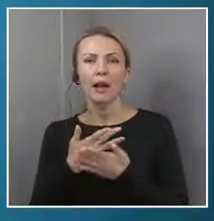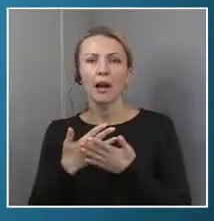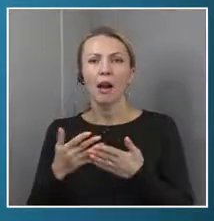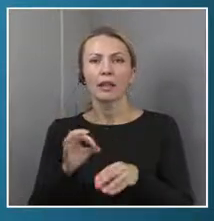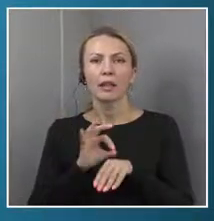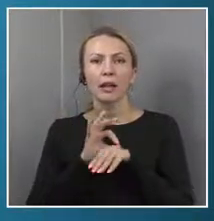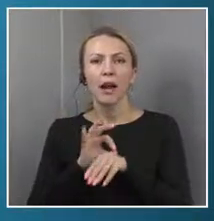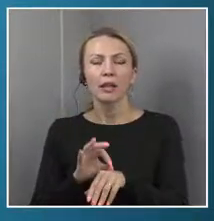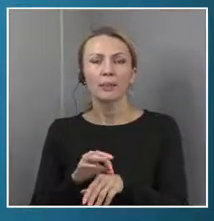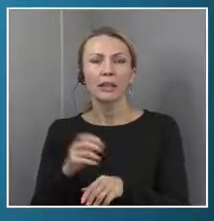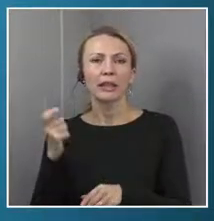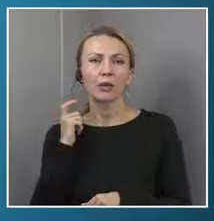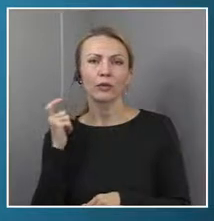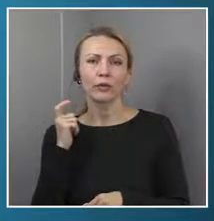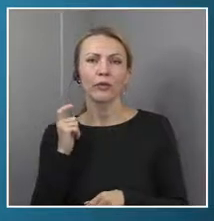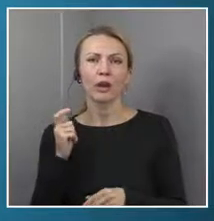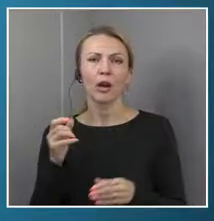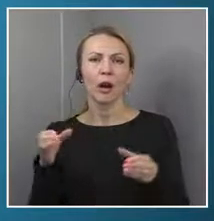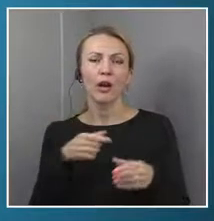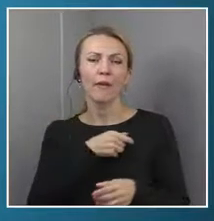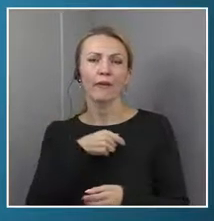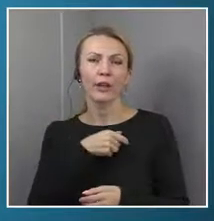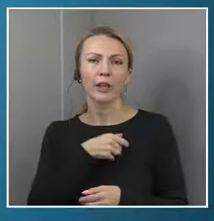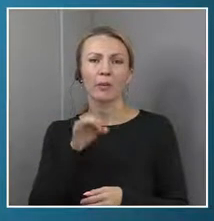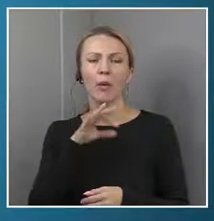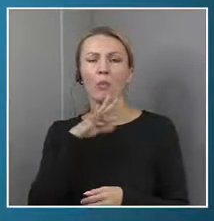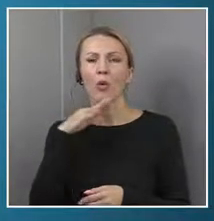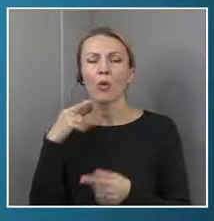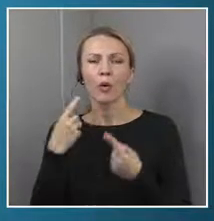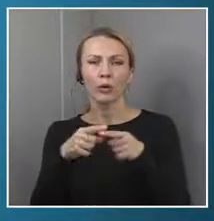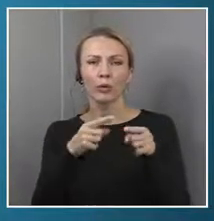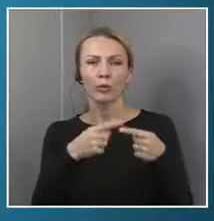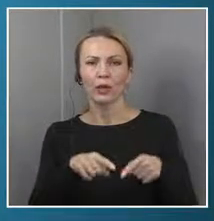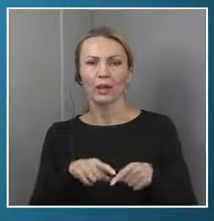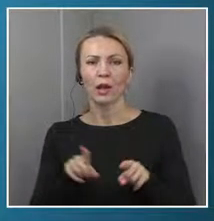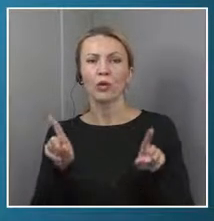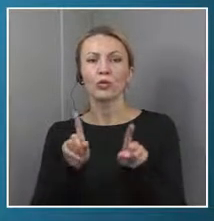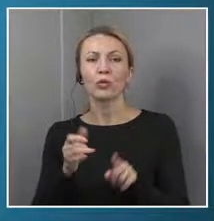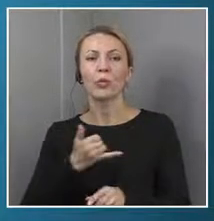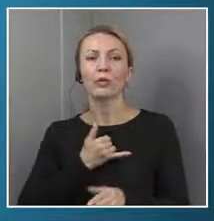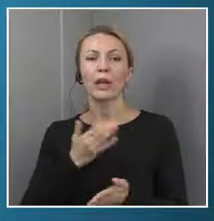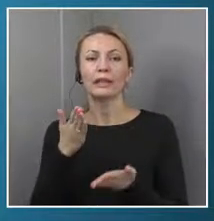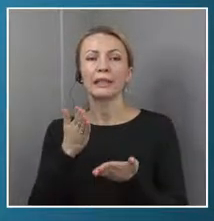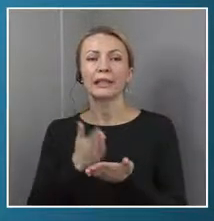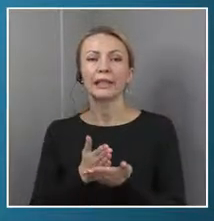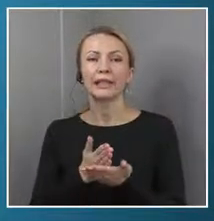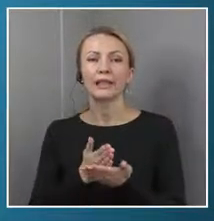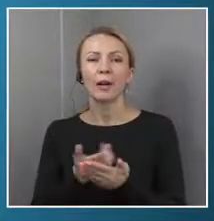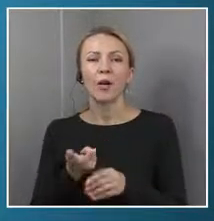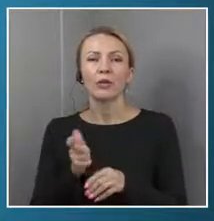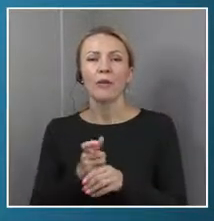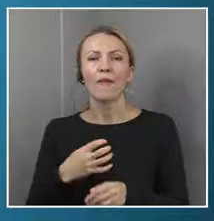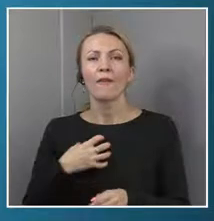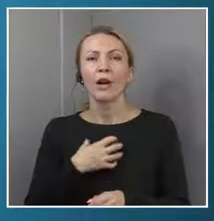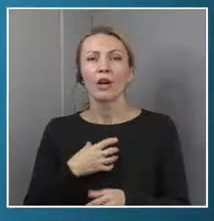305,000 companies. I'm talking about galleries, transportation companies, auction houses,